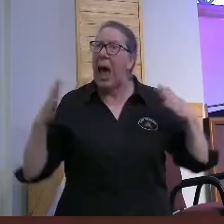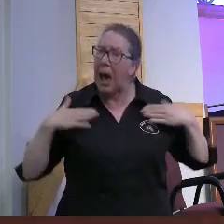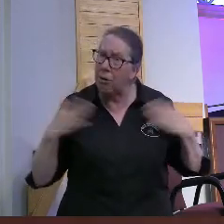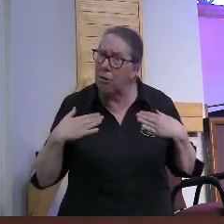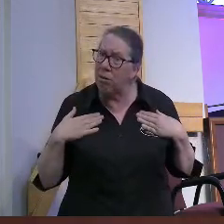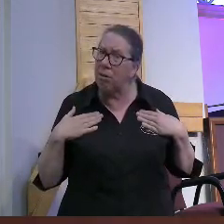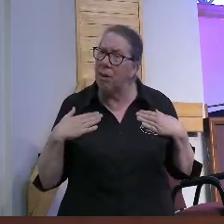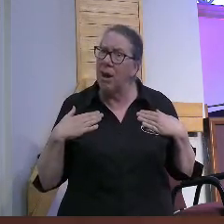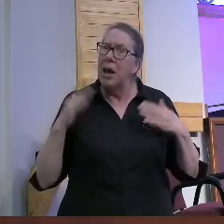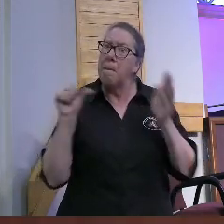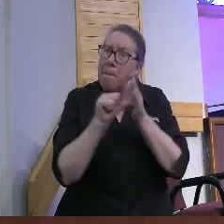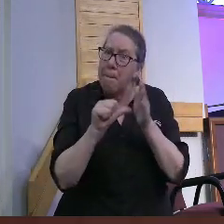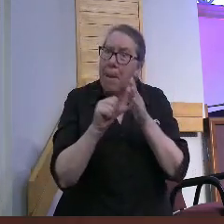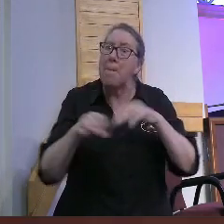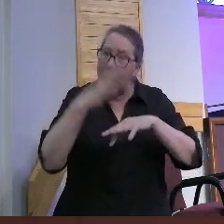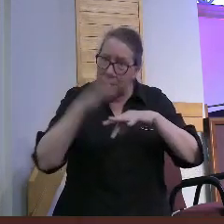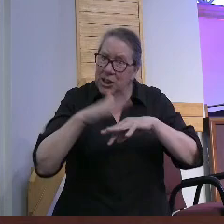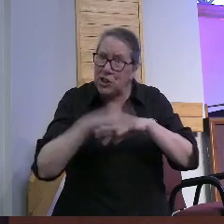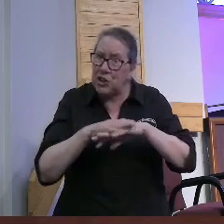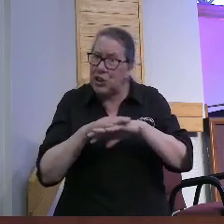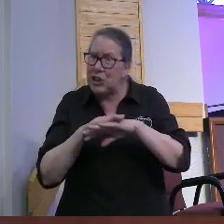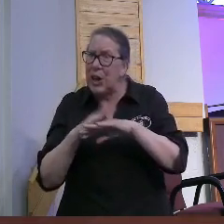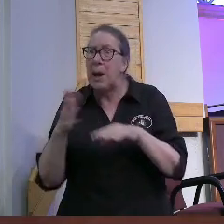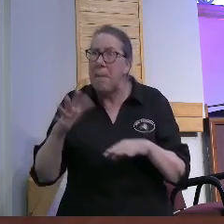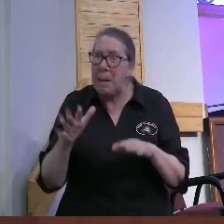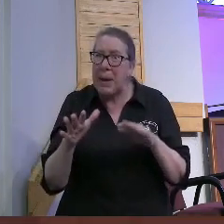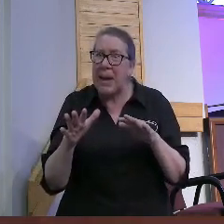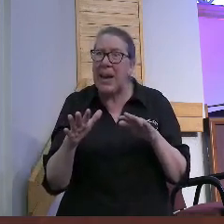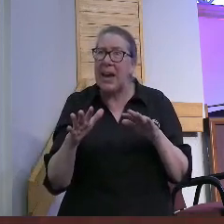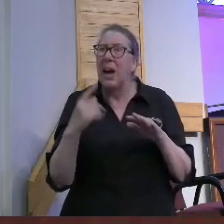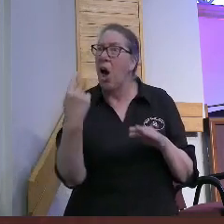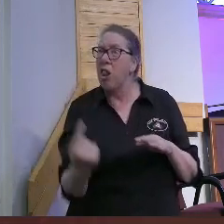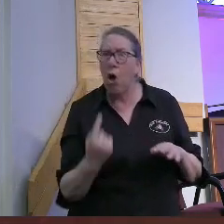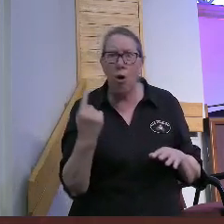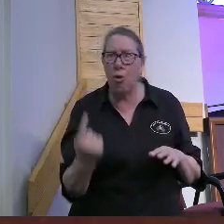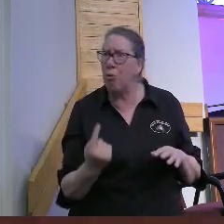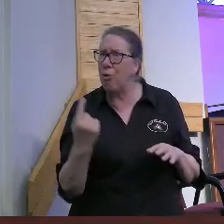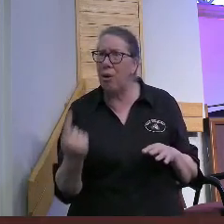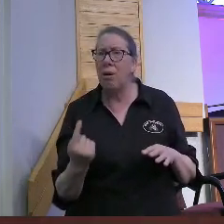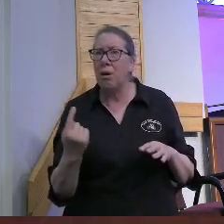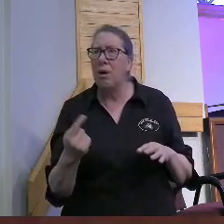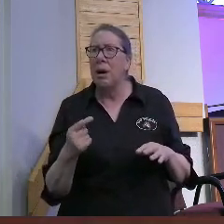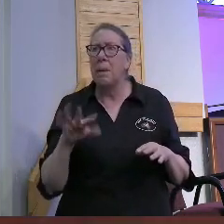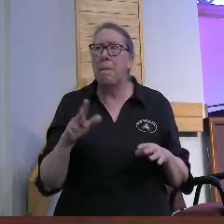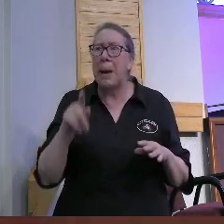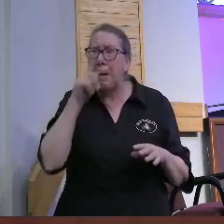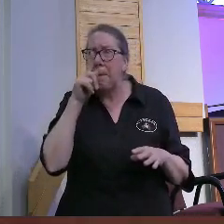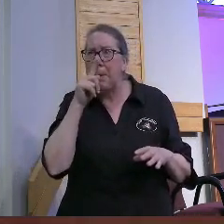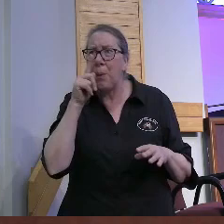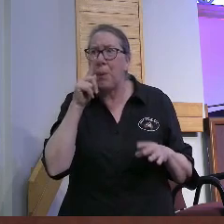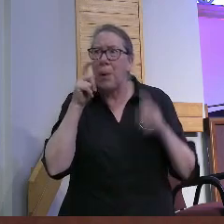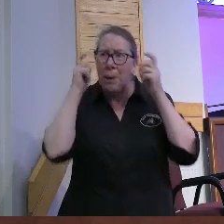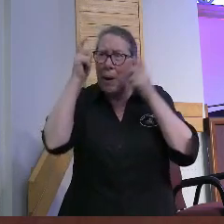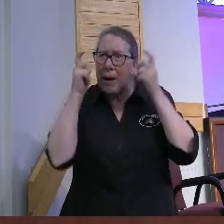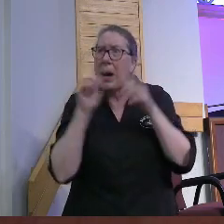worried about their marriage. Married people are worried about their marriage. Single people are worried because they're single. People are worried about their